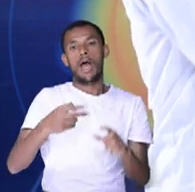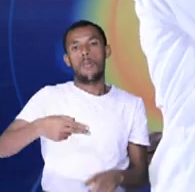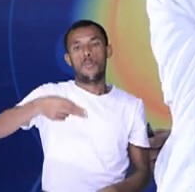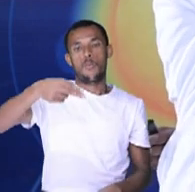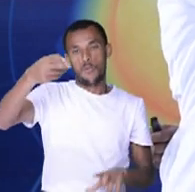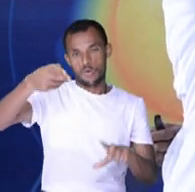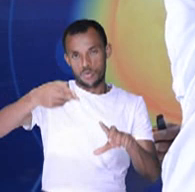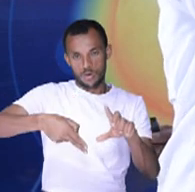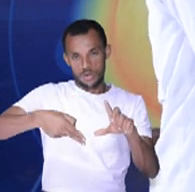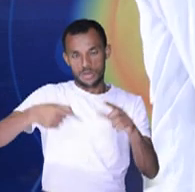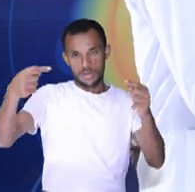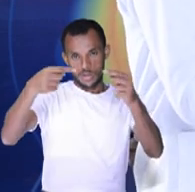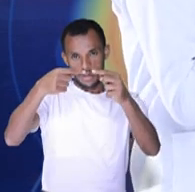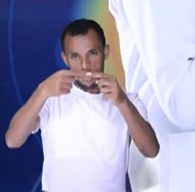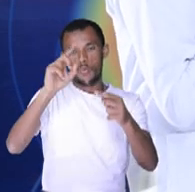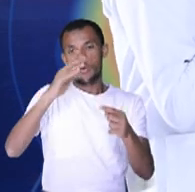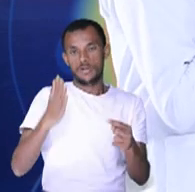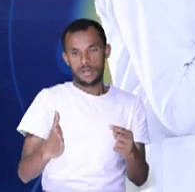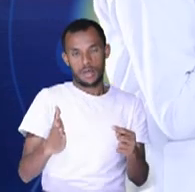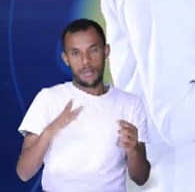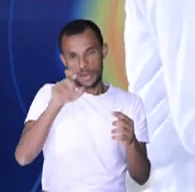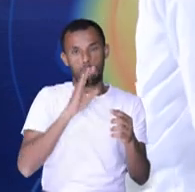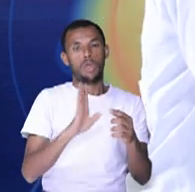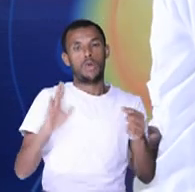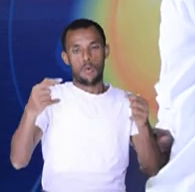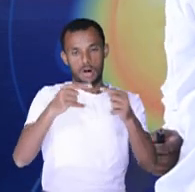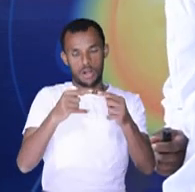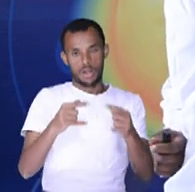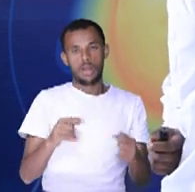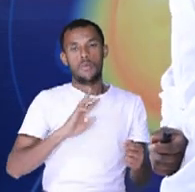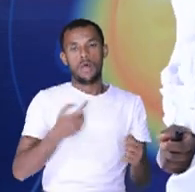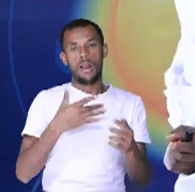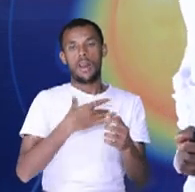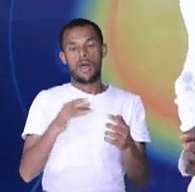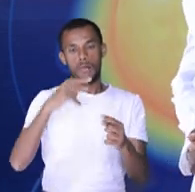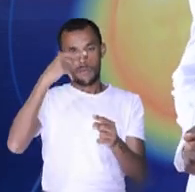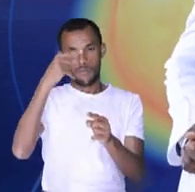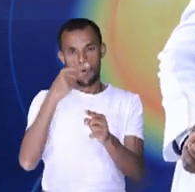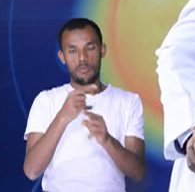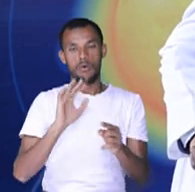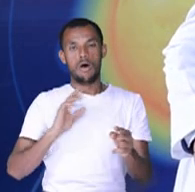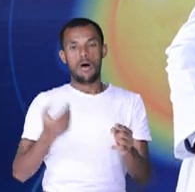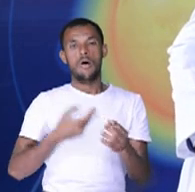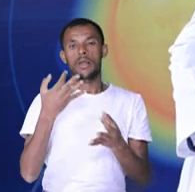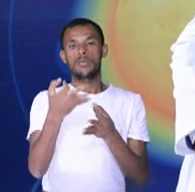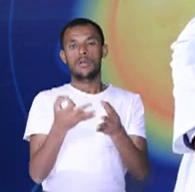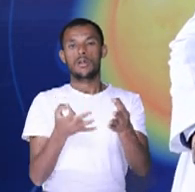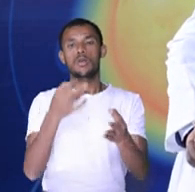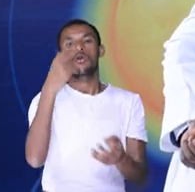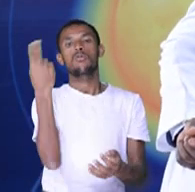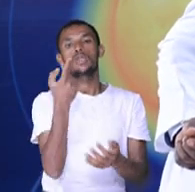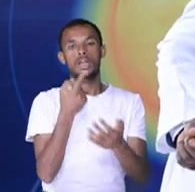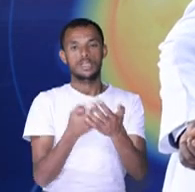congruent and one of the sides must be congruent. Here even we can like prove or explain this using the